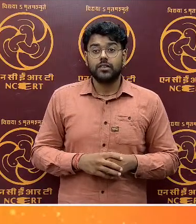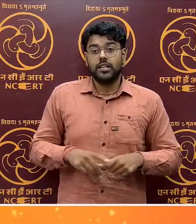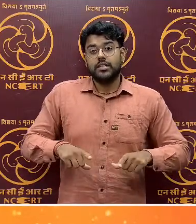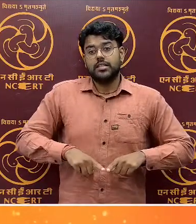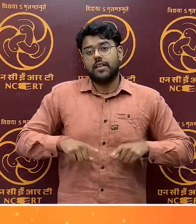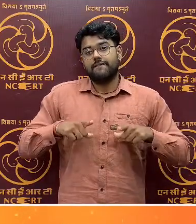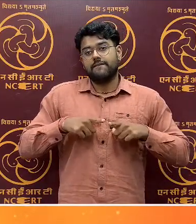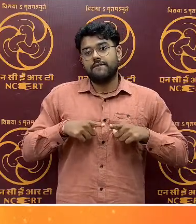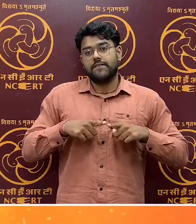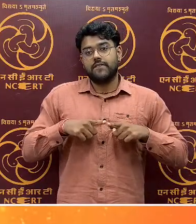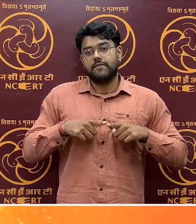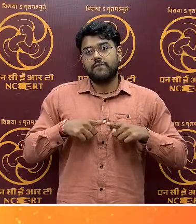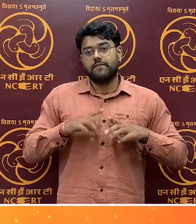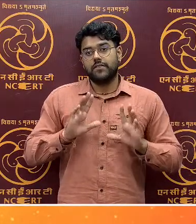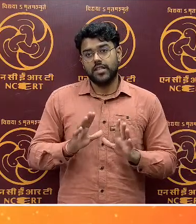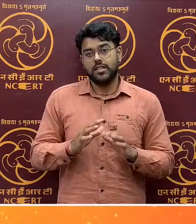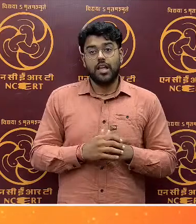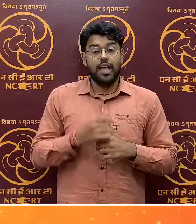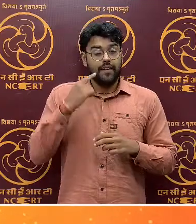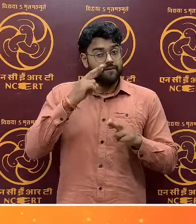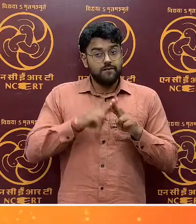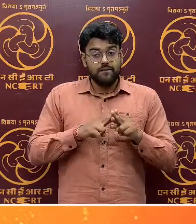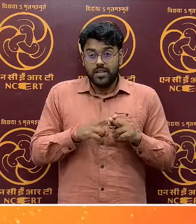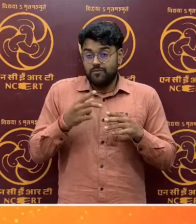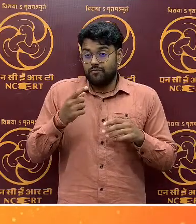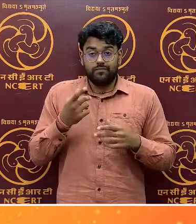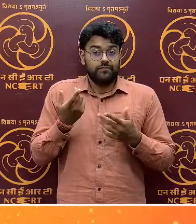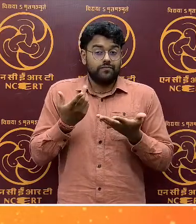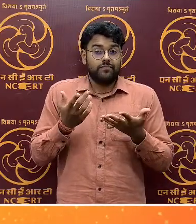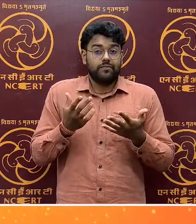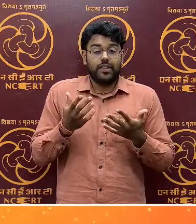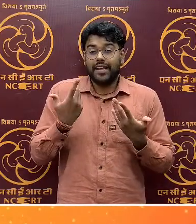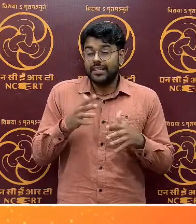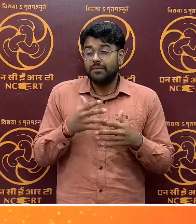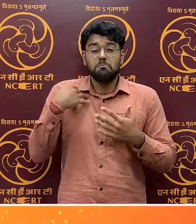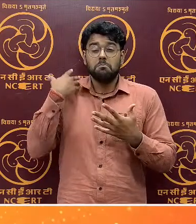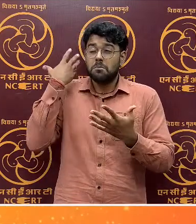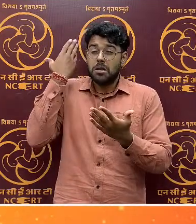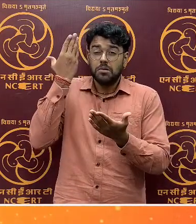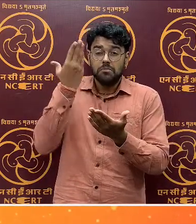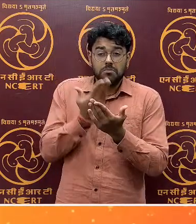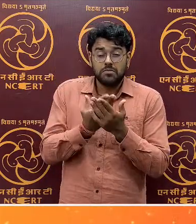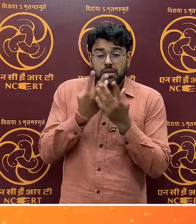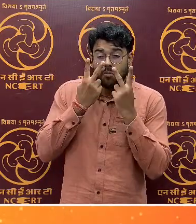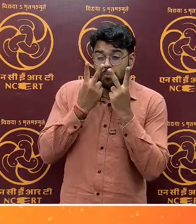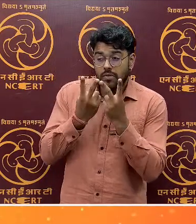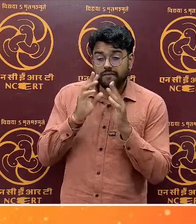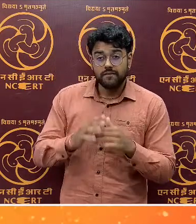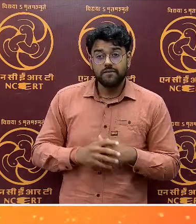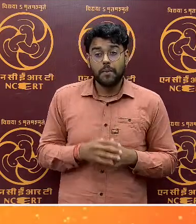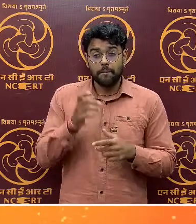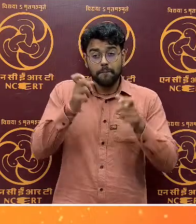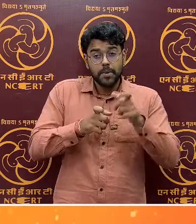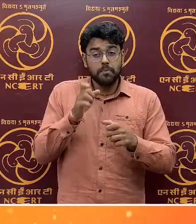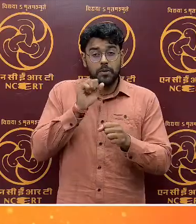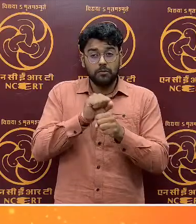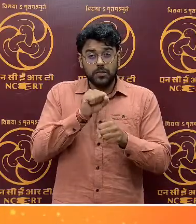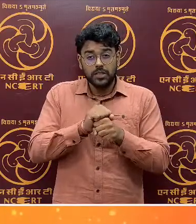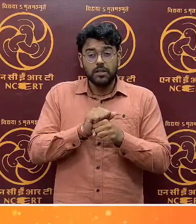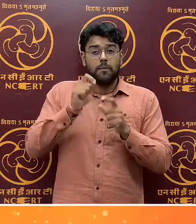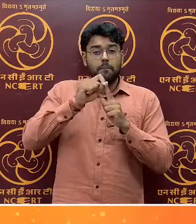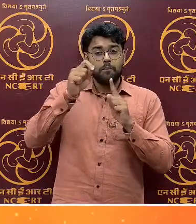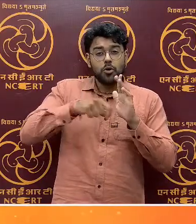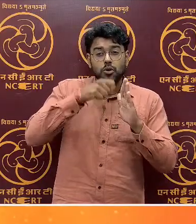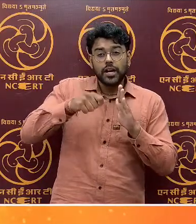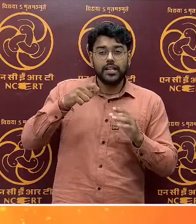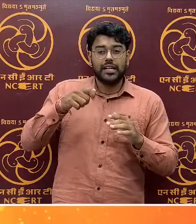Survival of the species. Yes. So we have seen for a longer period of time, people are working on Project